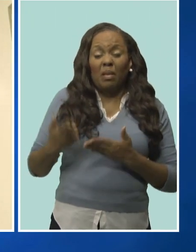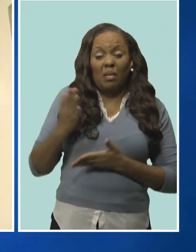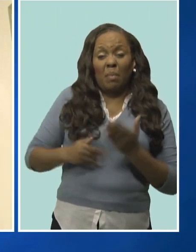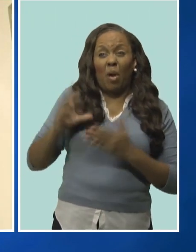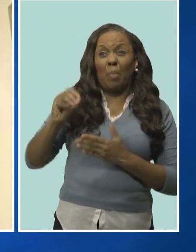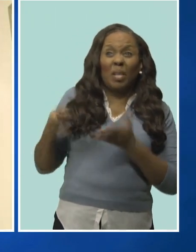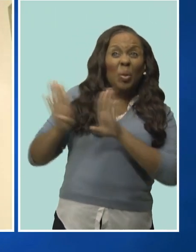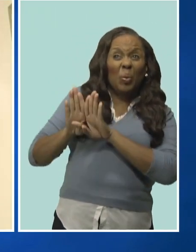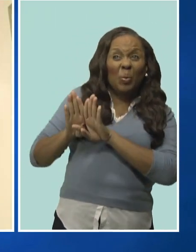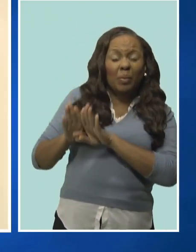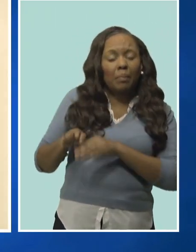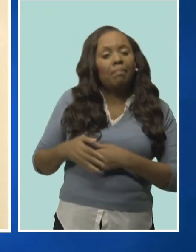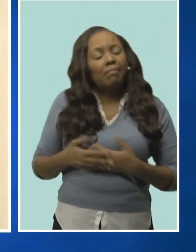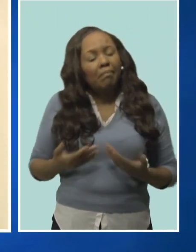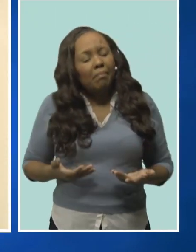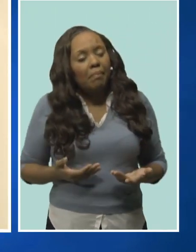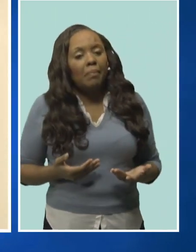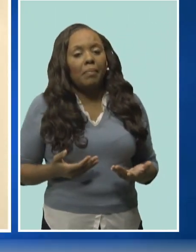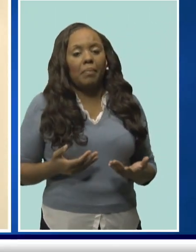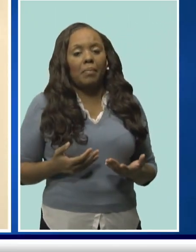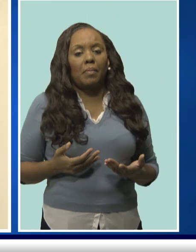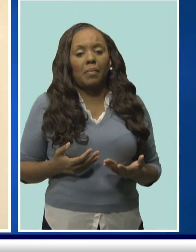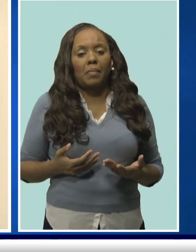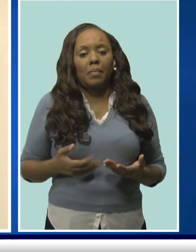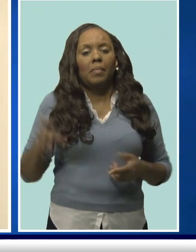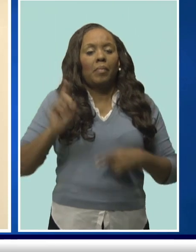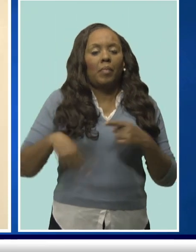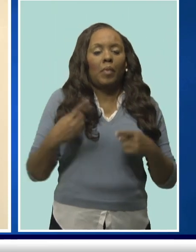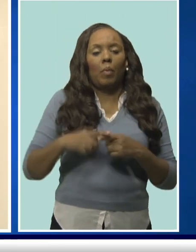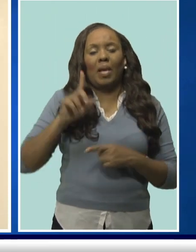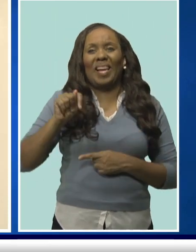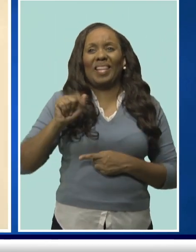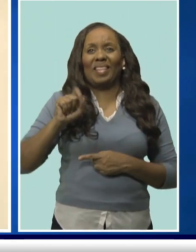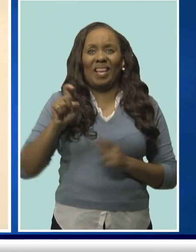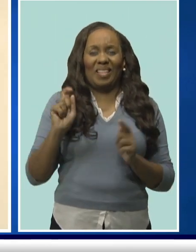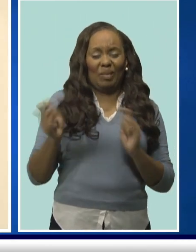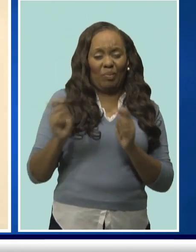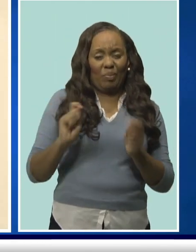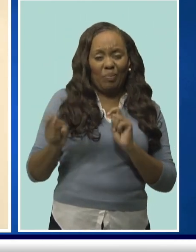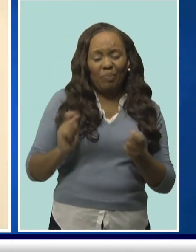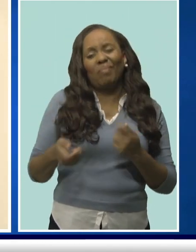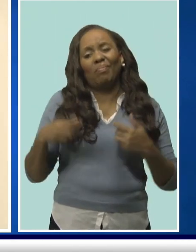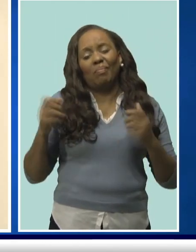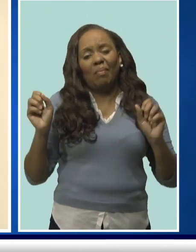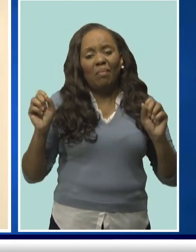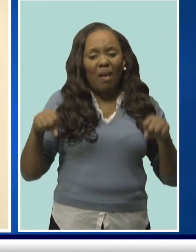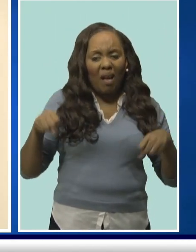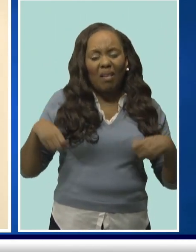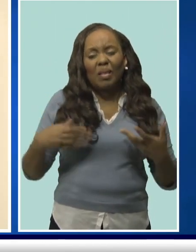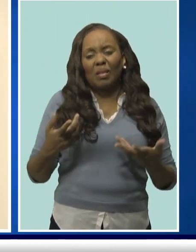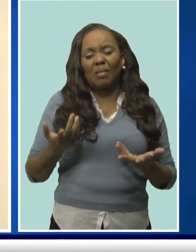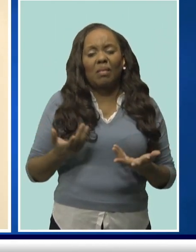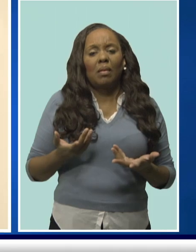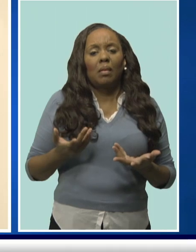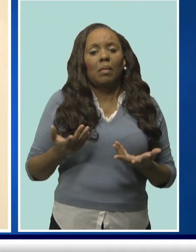There's always a concern when you do major tax reform. But the stark reality of the situation is that